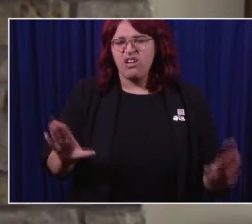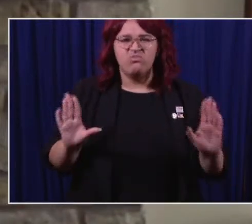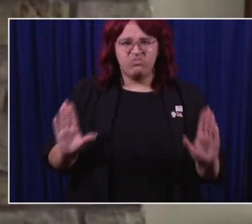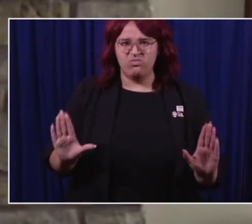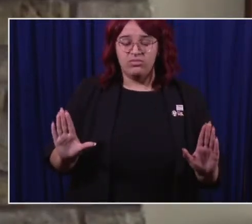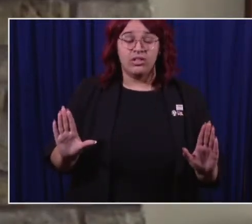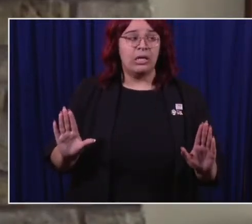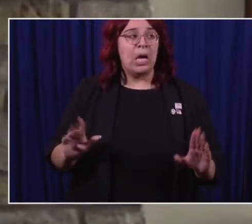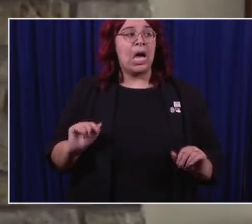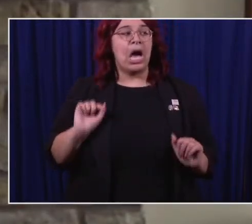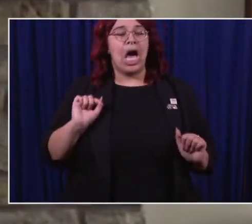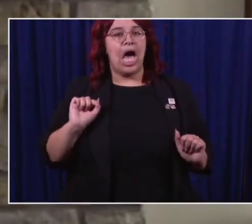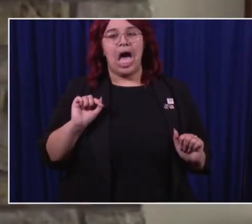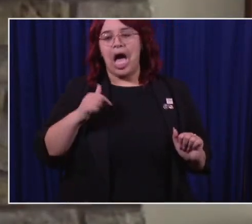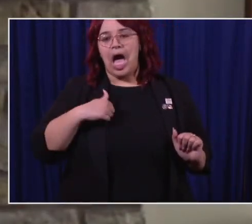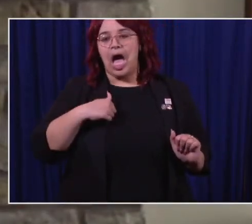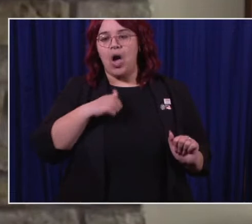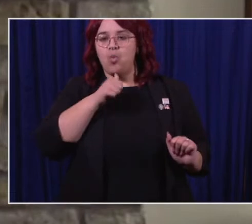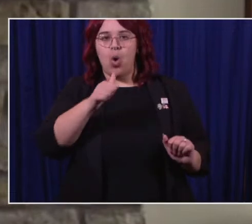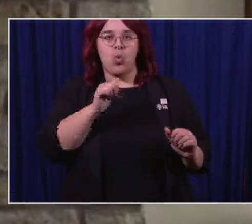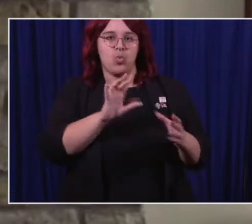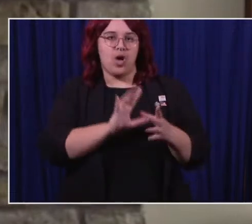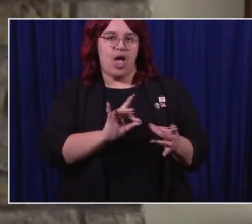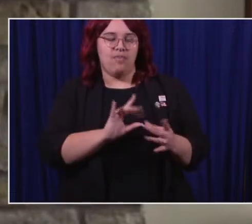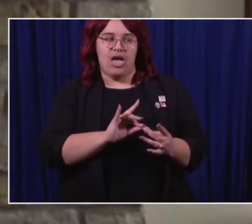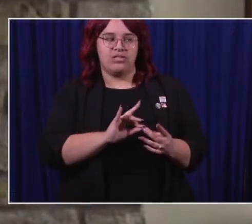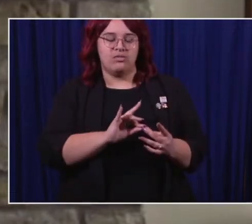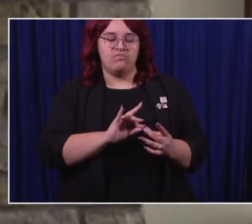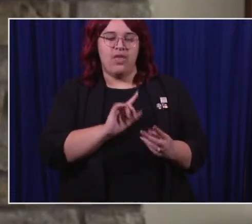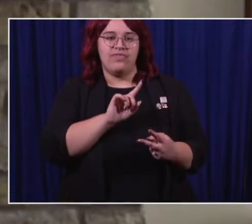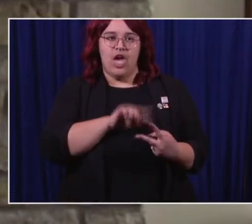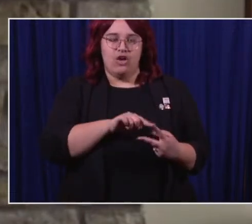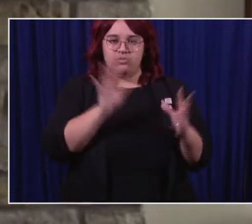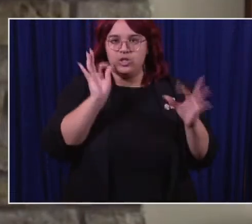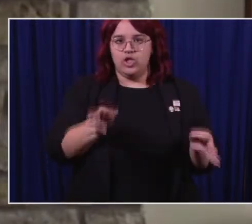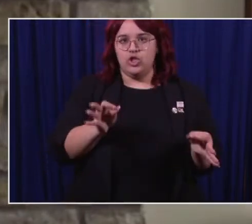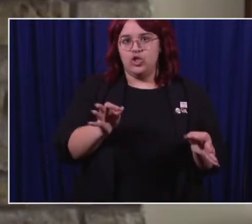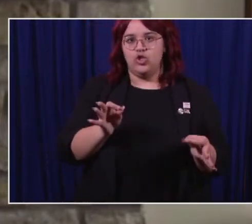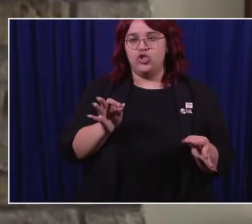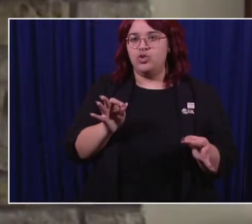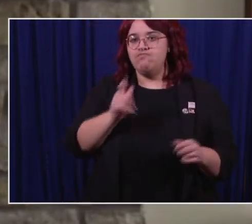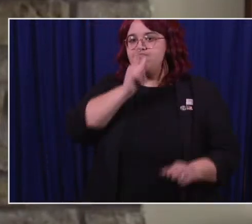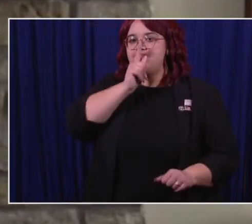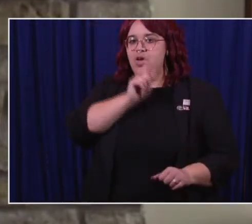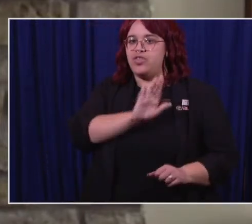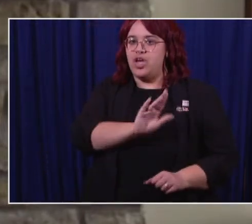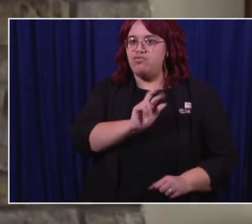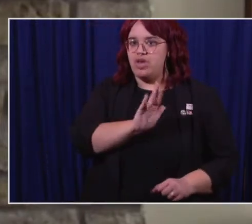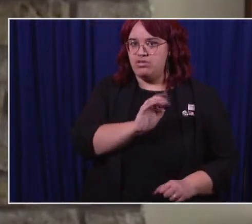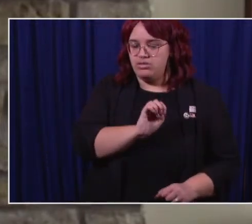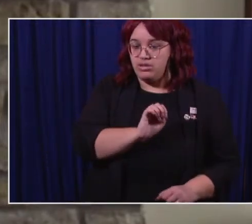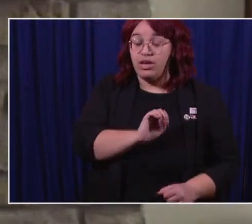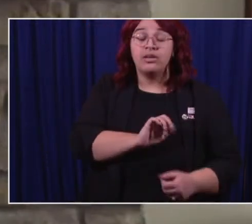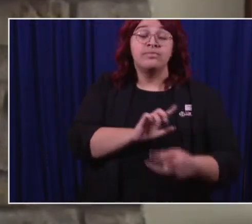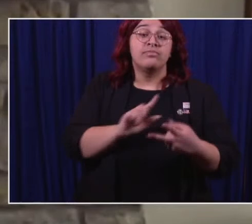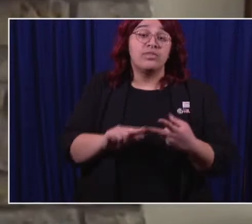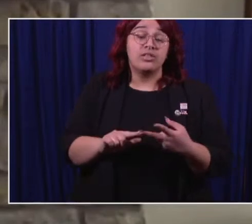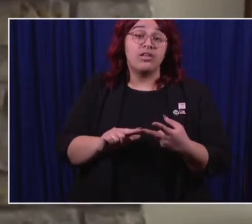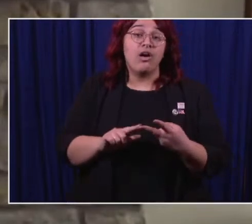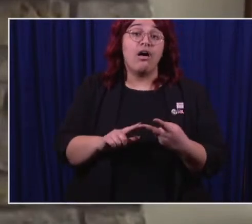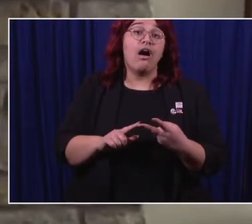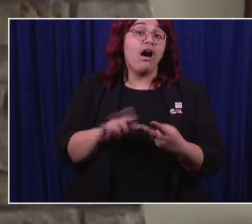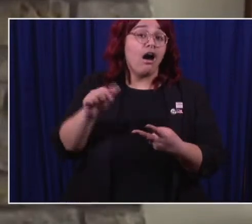that. We have other people who described